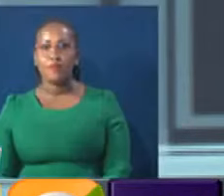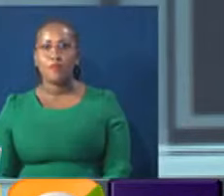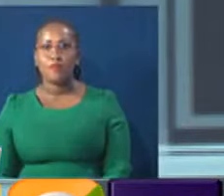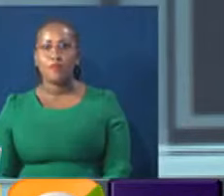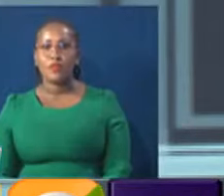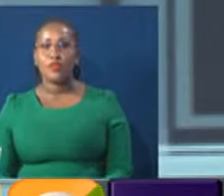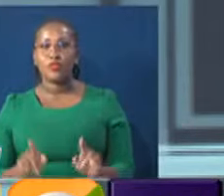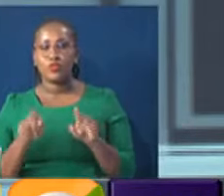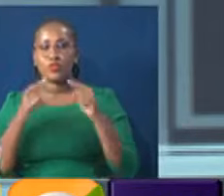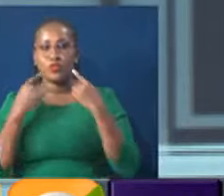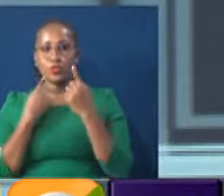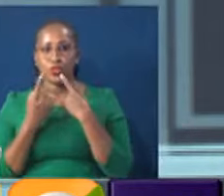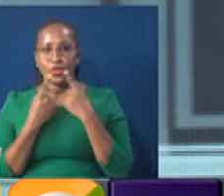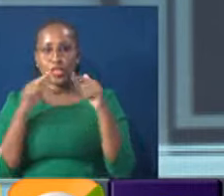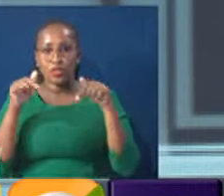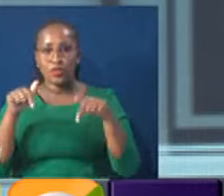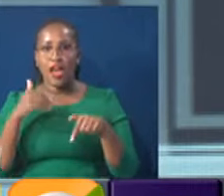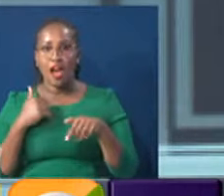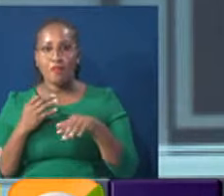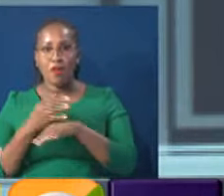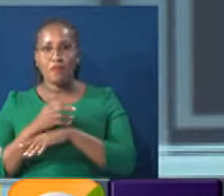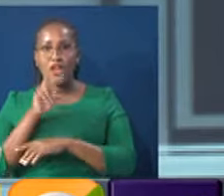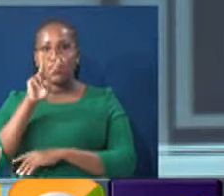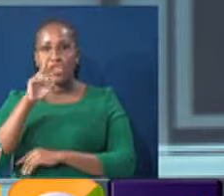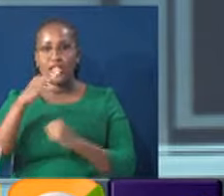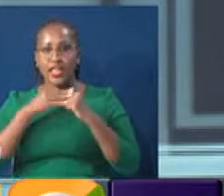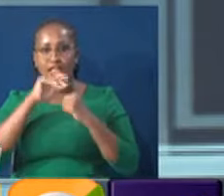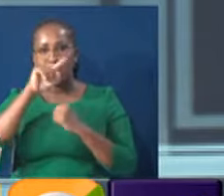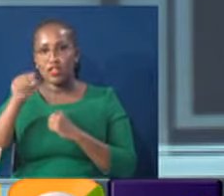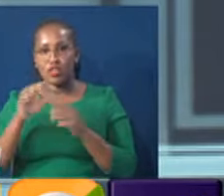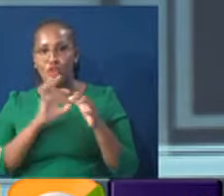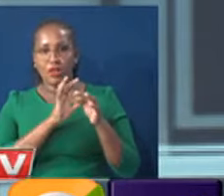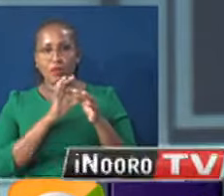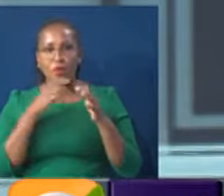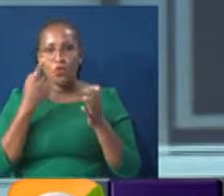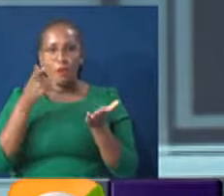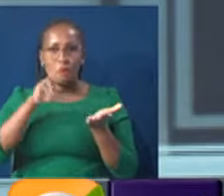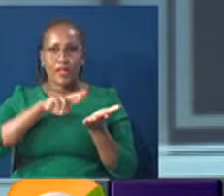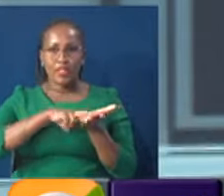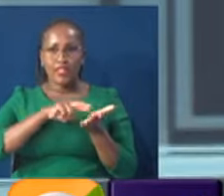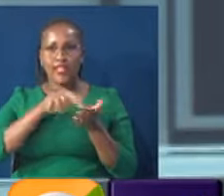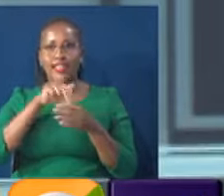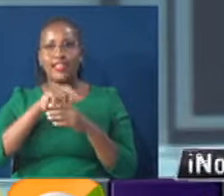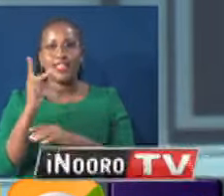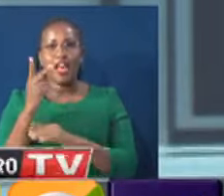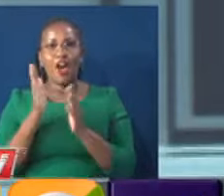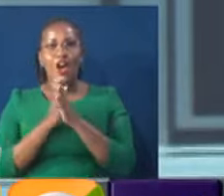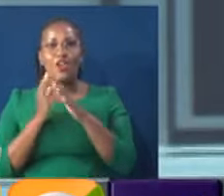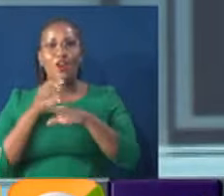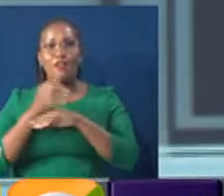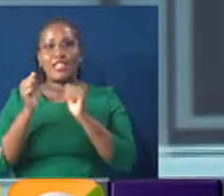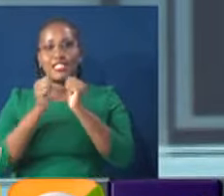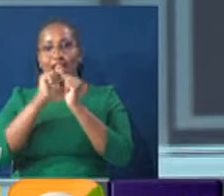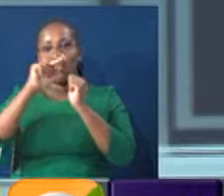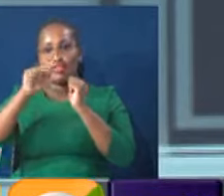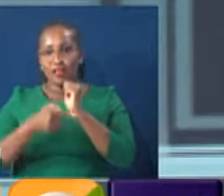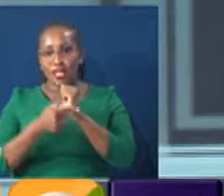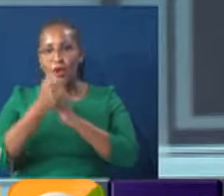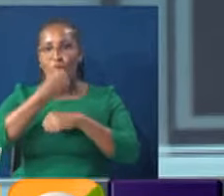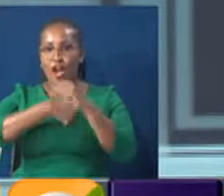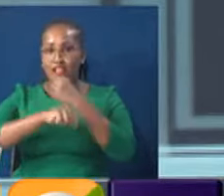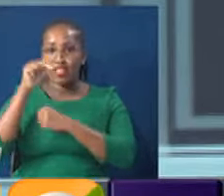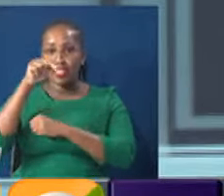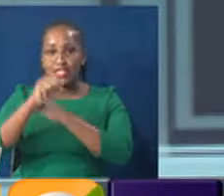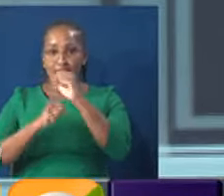speak today, we have over 28,000 cooperatives registered in Kenya, and over 10,000 are active. This